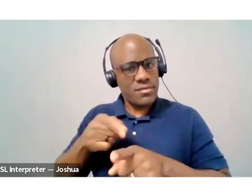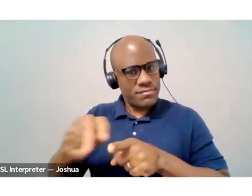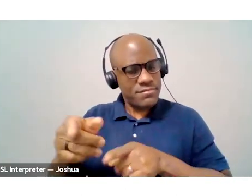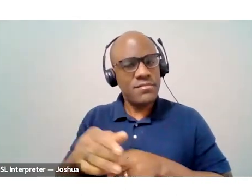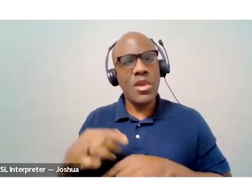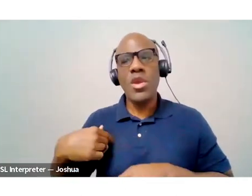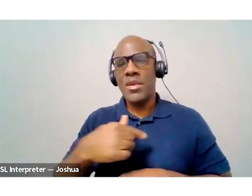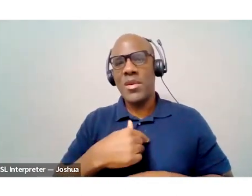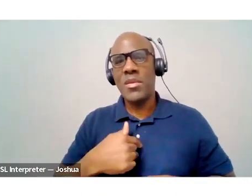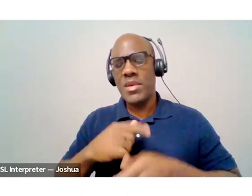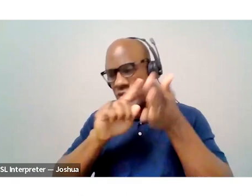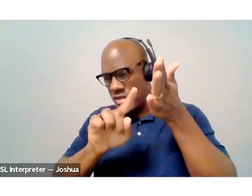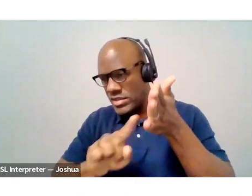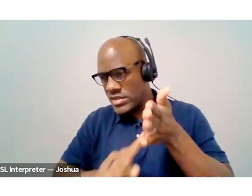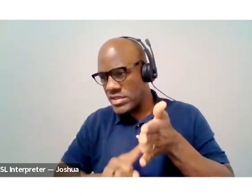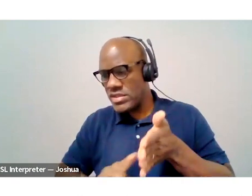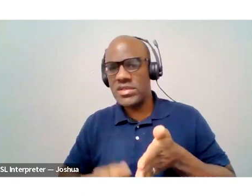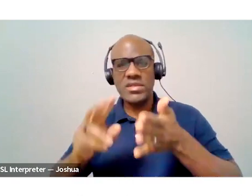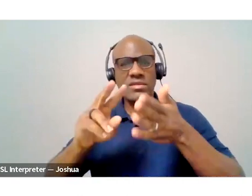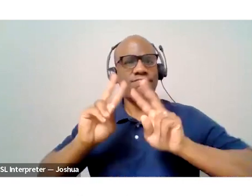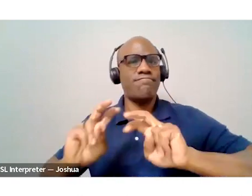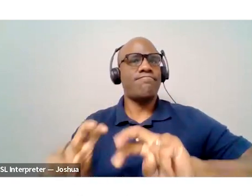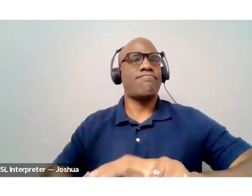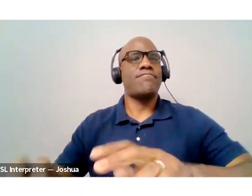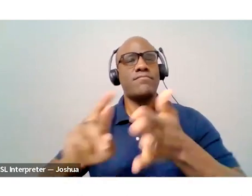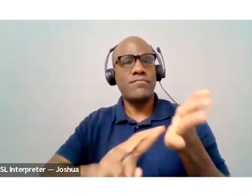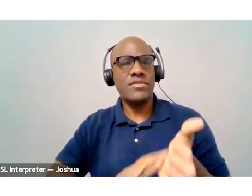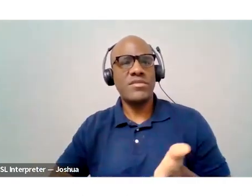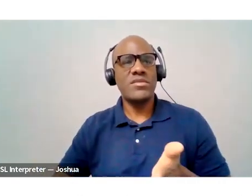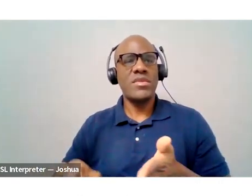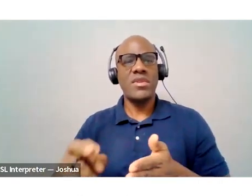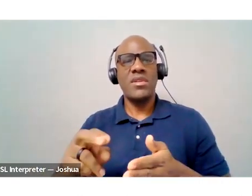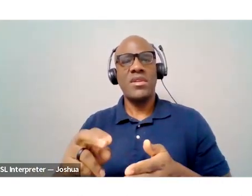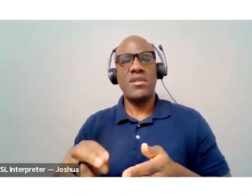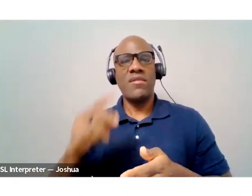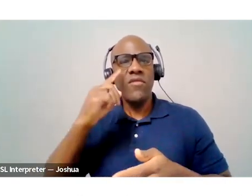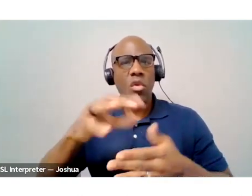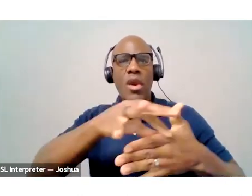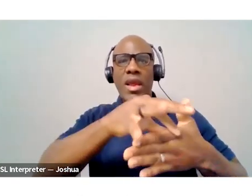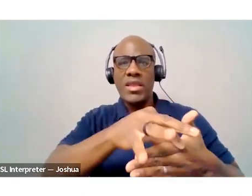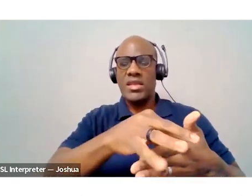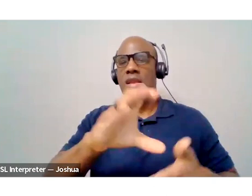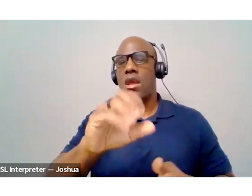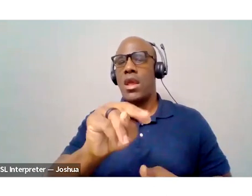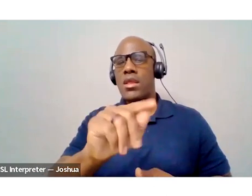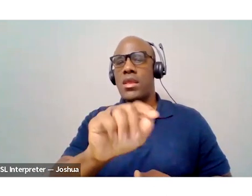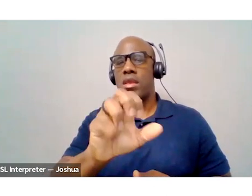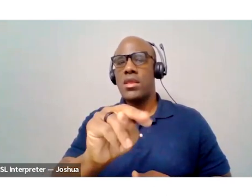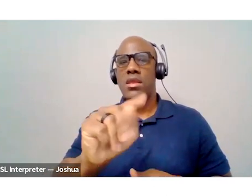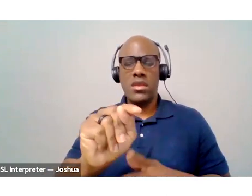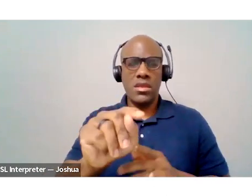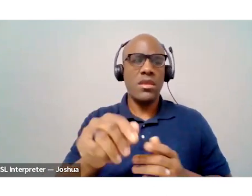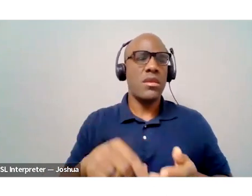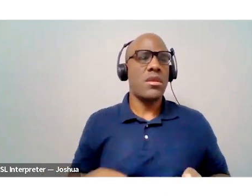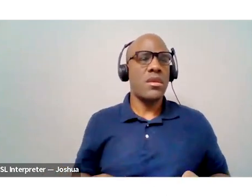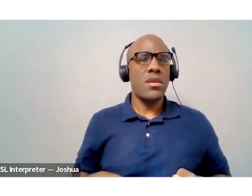digging in the world of content. Well, traditionally, what would historians look for? And that's a interesting question